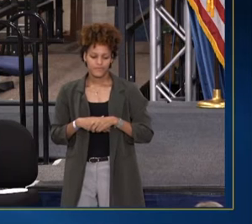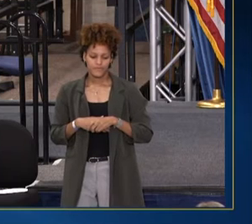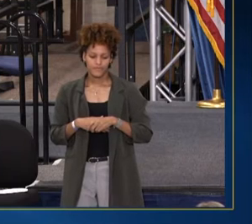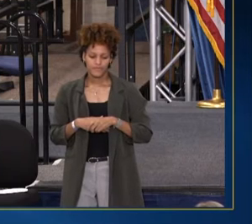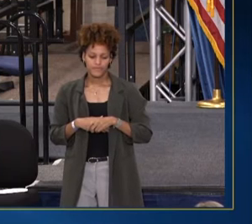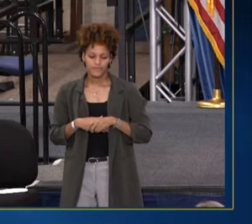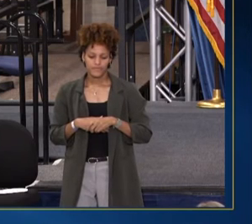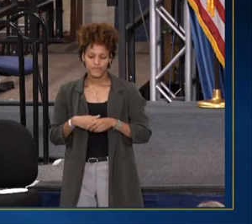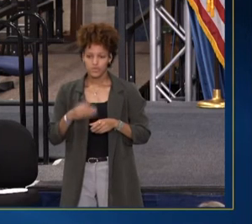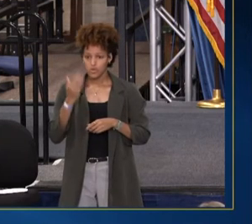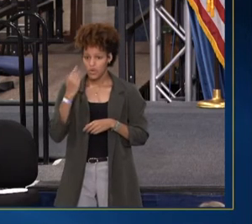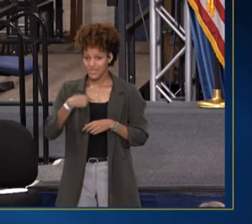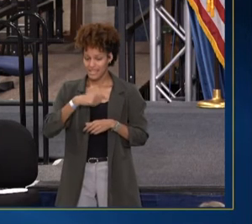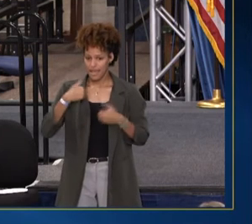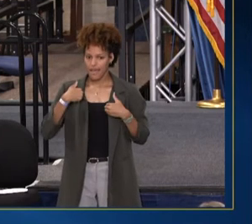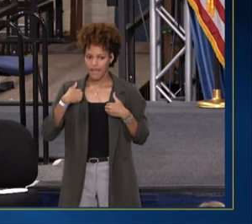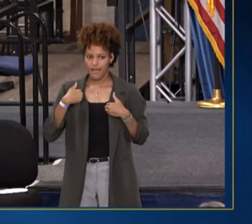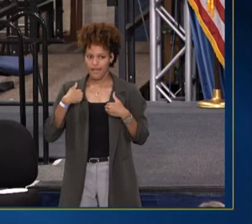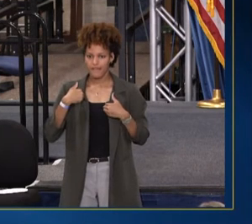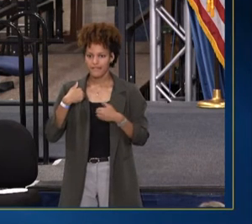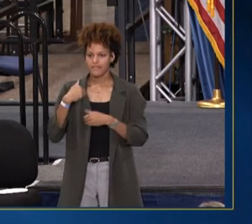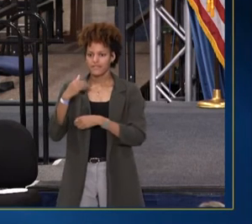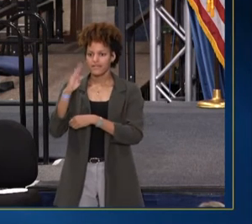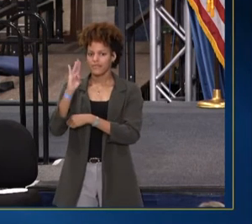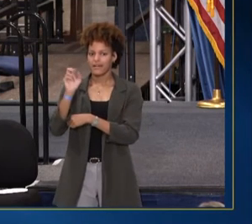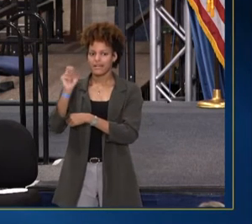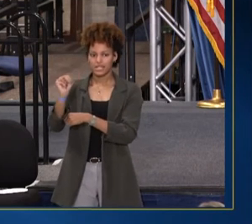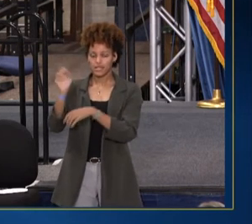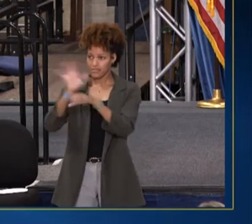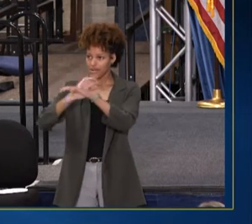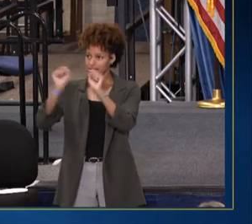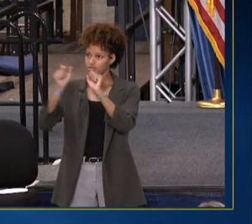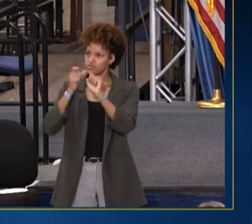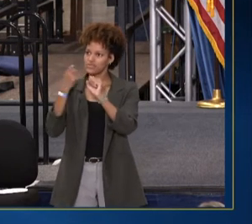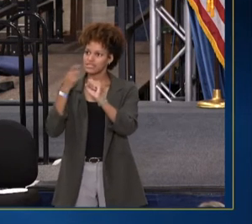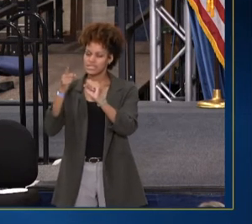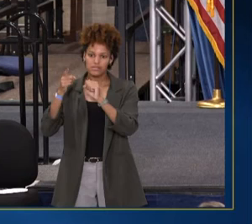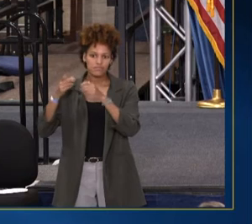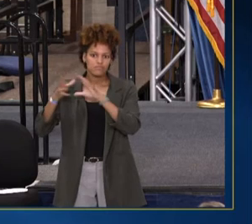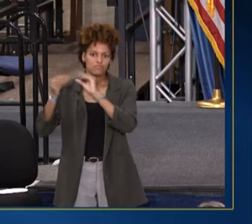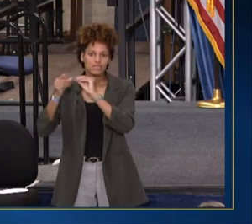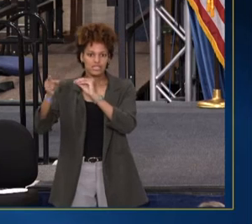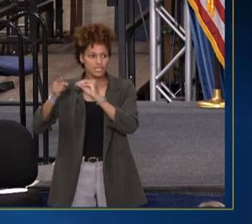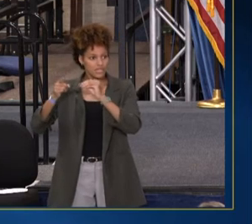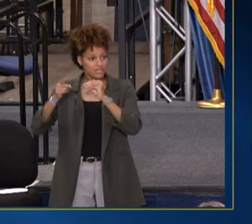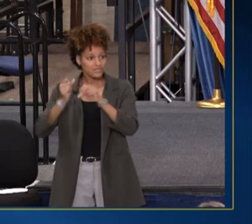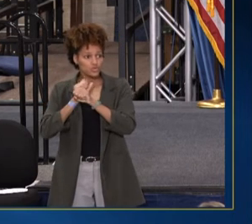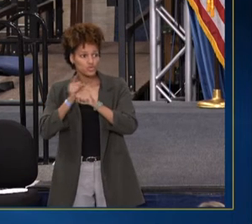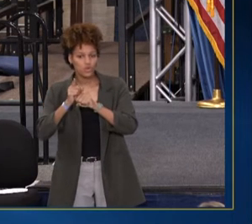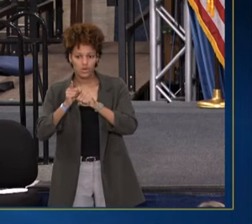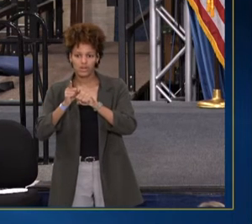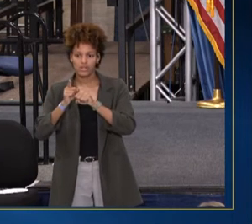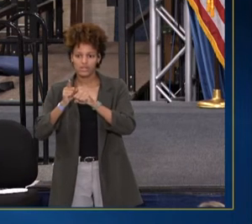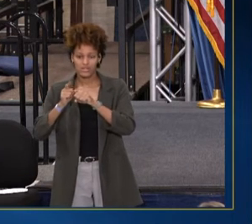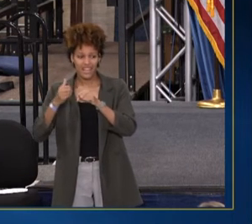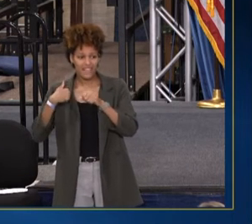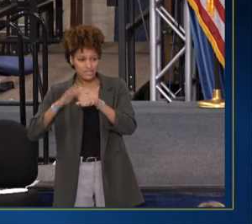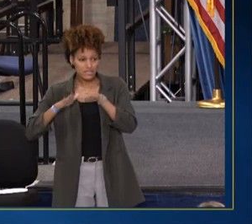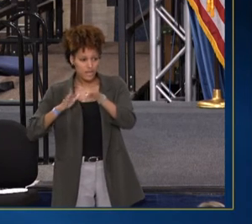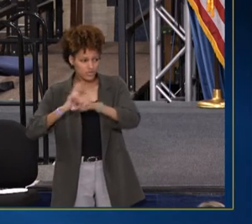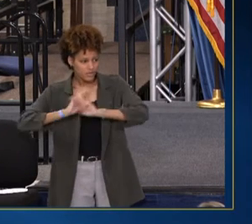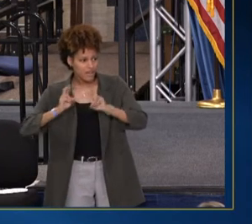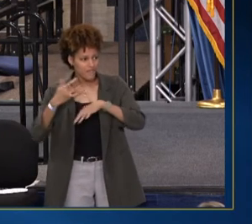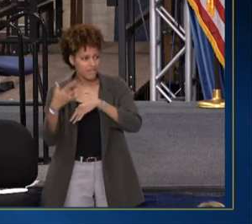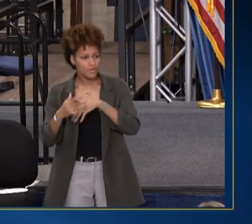And the fact that we have this president, who I just laid out, has taken actions to make sure that we are protected, but the